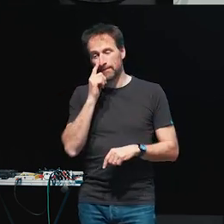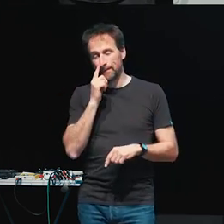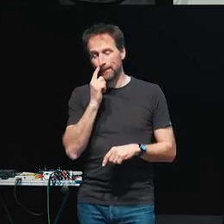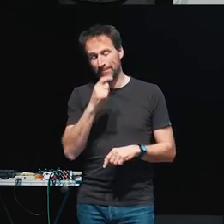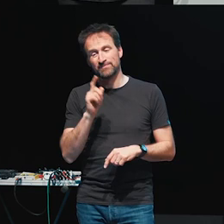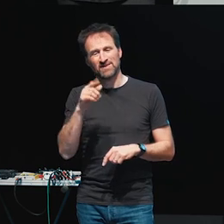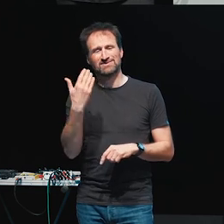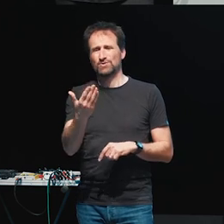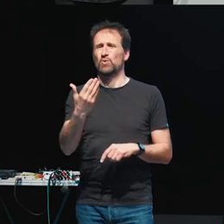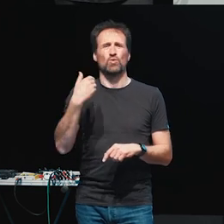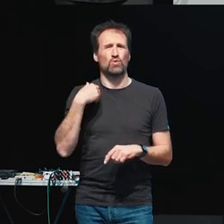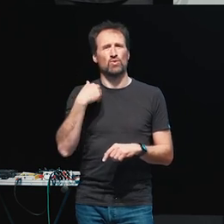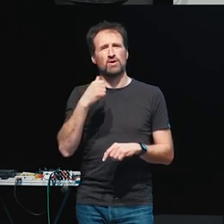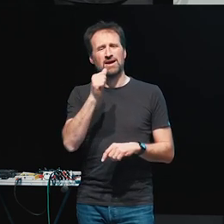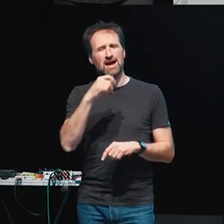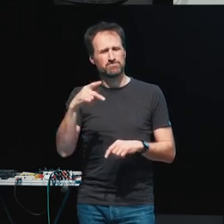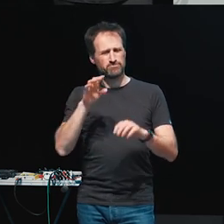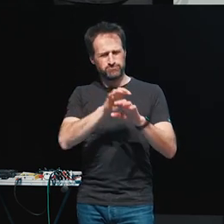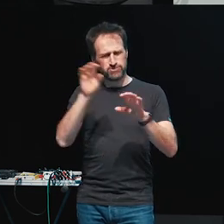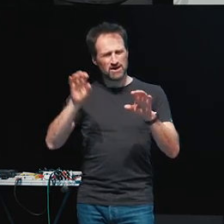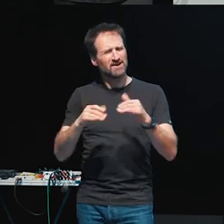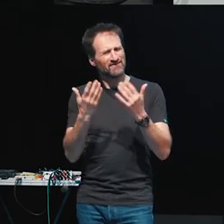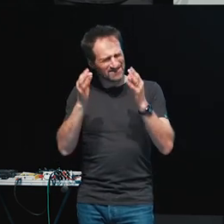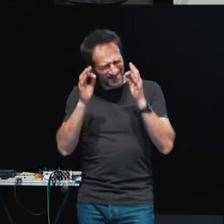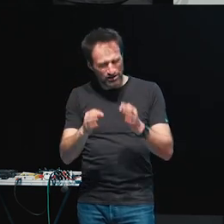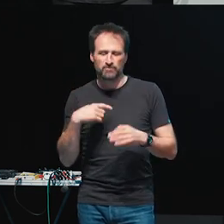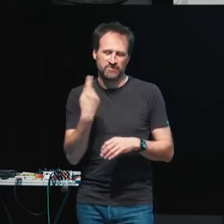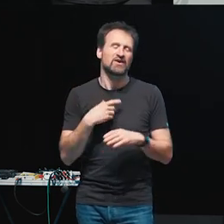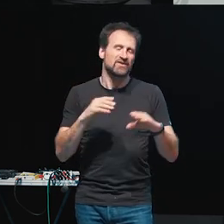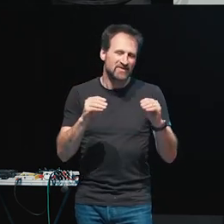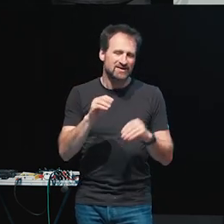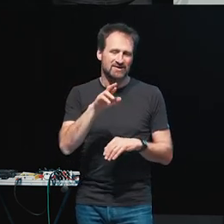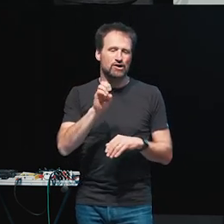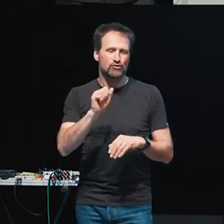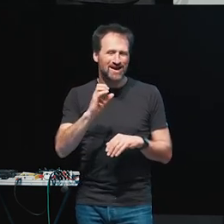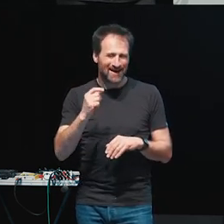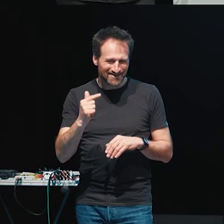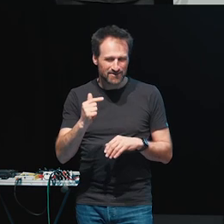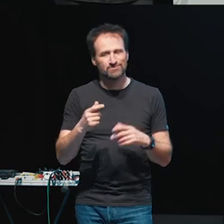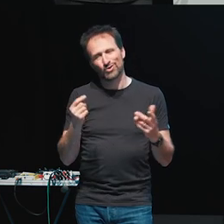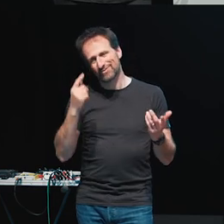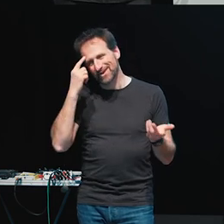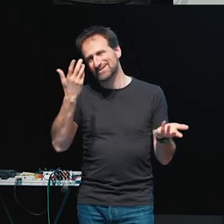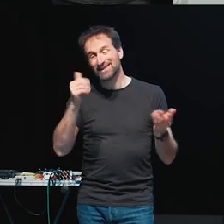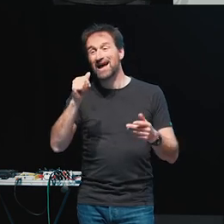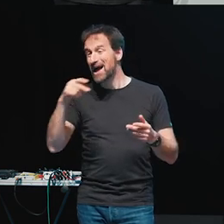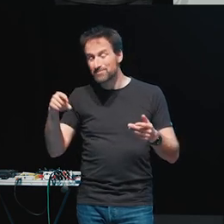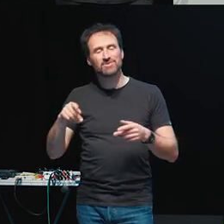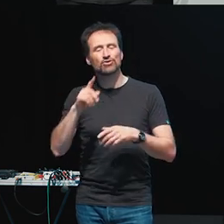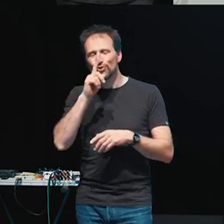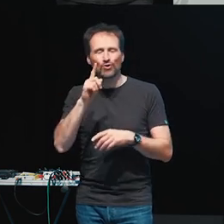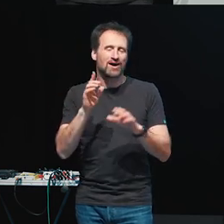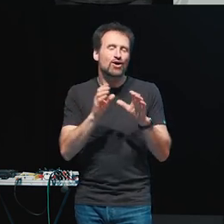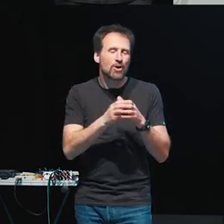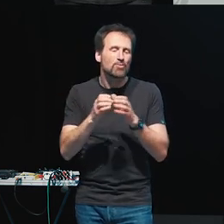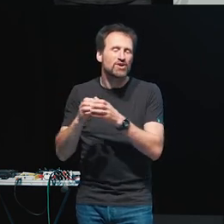apps? Since we are using React, as you can guess, all those apps are just components. Sometimes they're very, very big, very, very complicated,